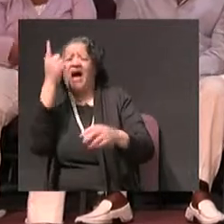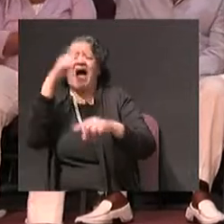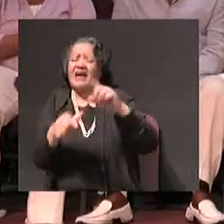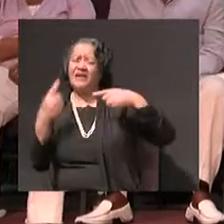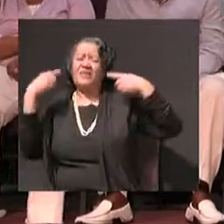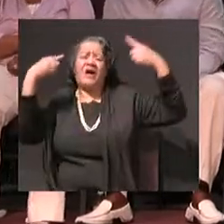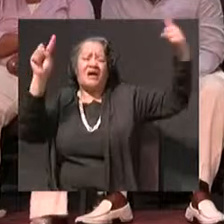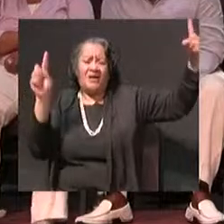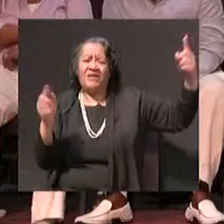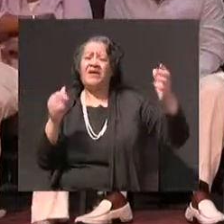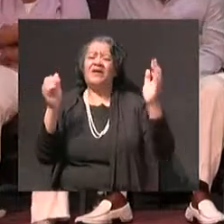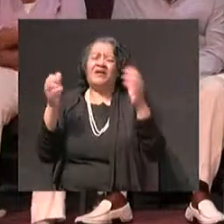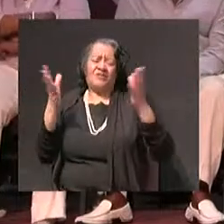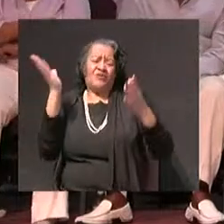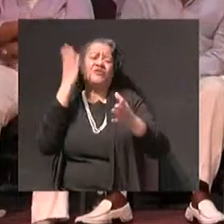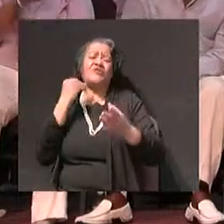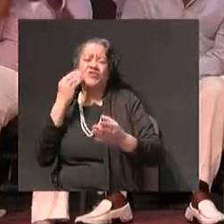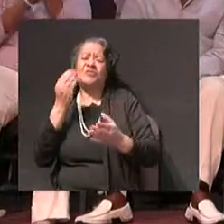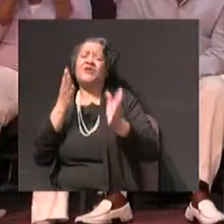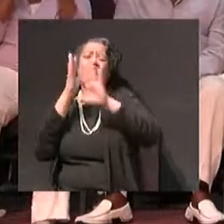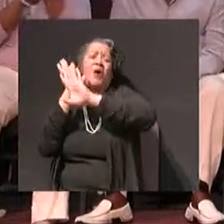it through the hell I've been through.